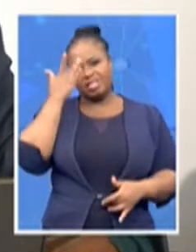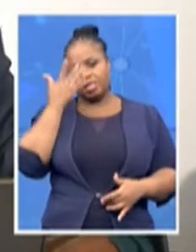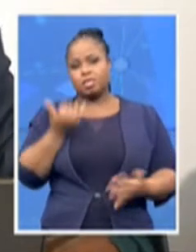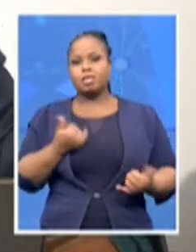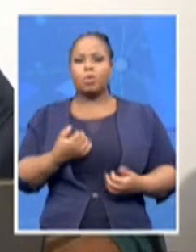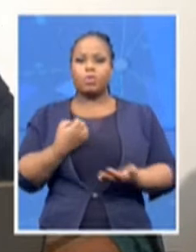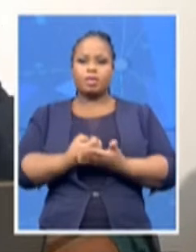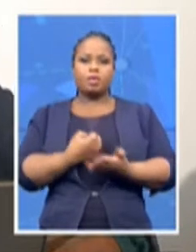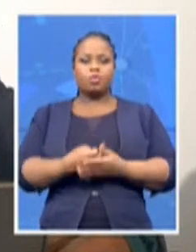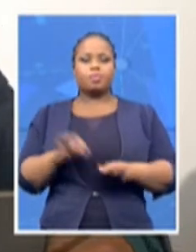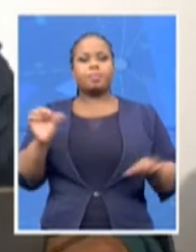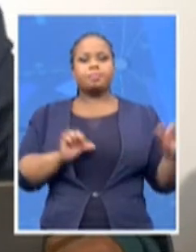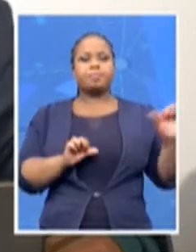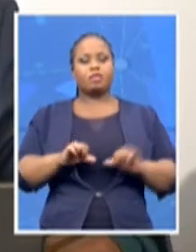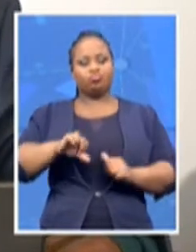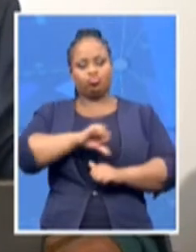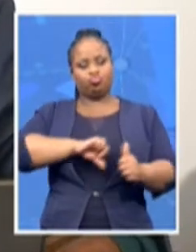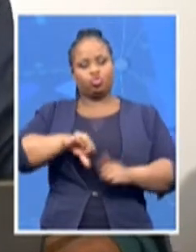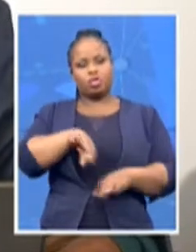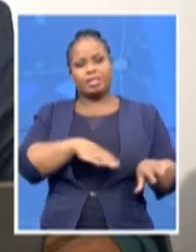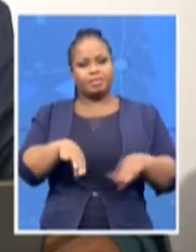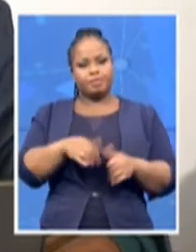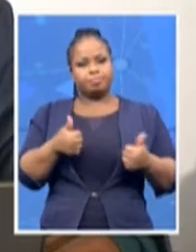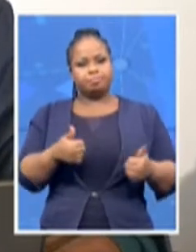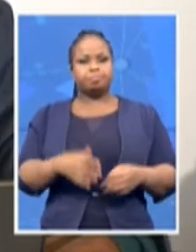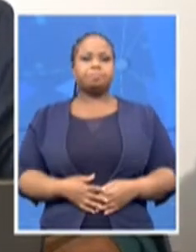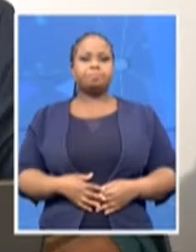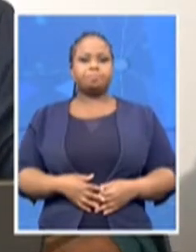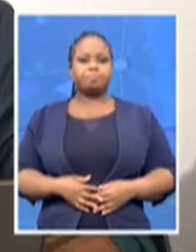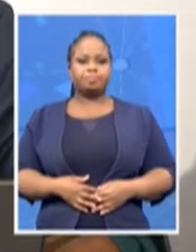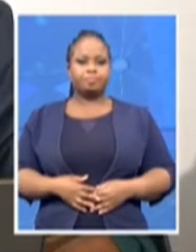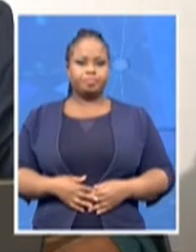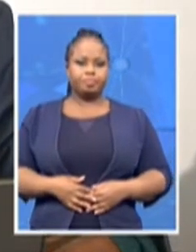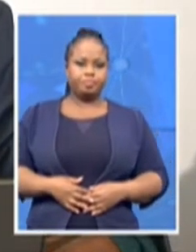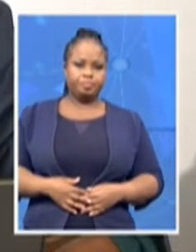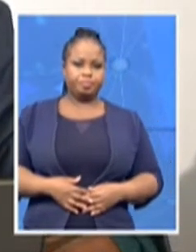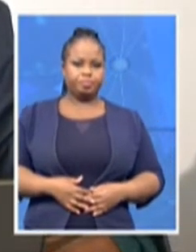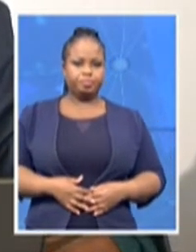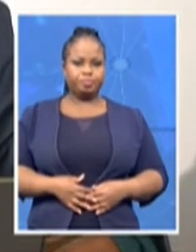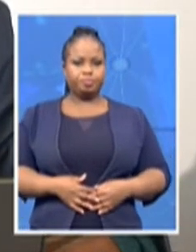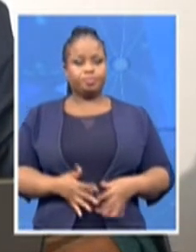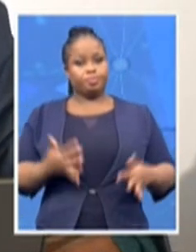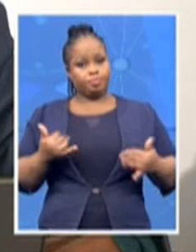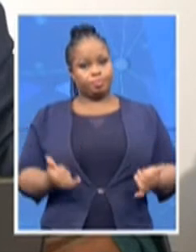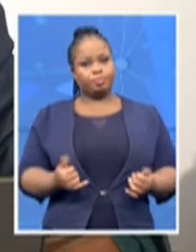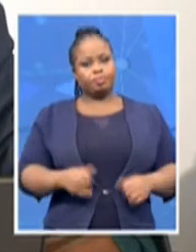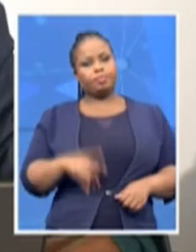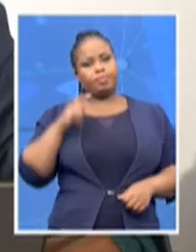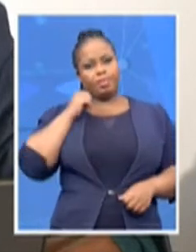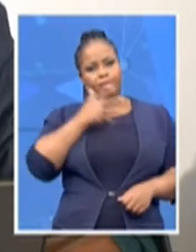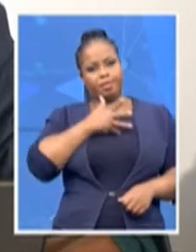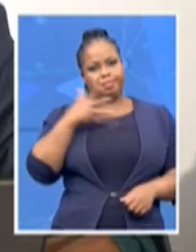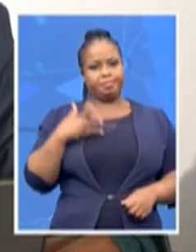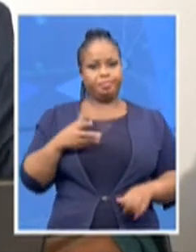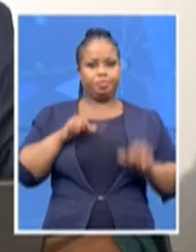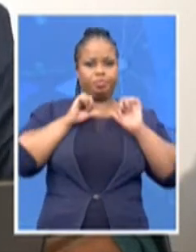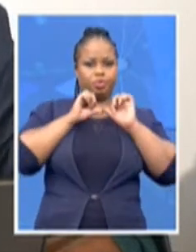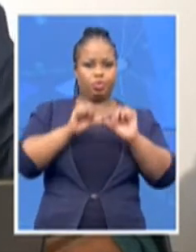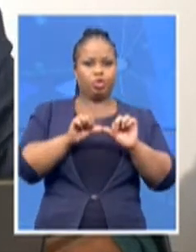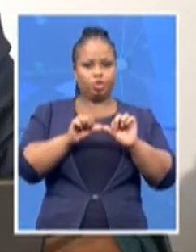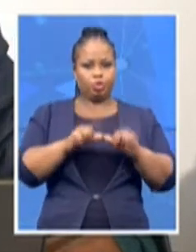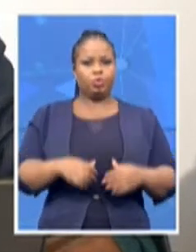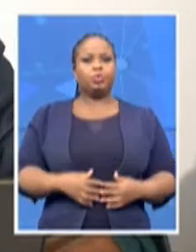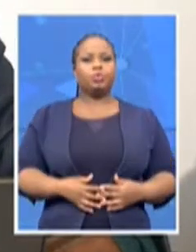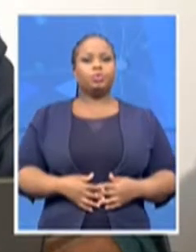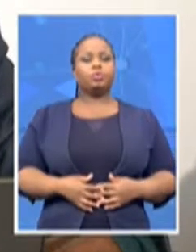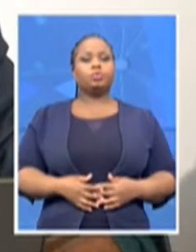activities. Now, if we continue, ladies and gentlemen, and all members of our communities,